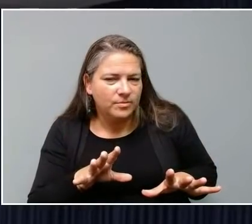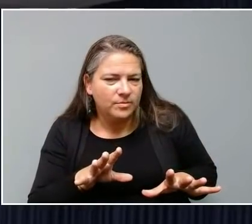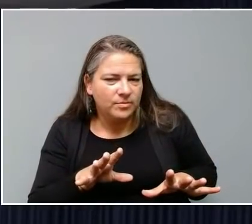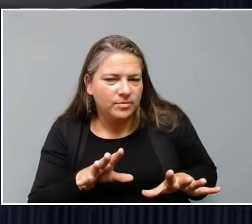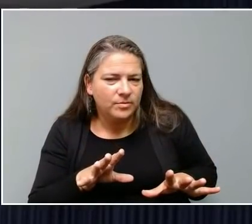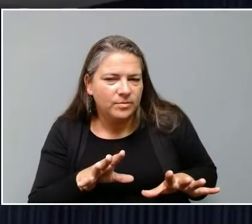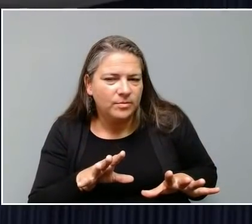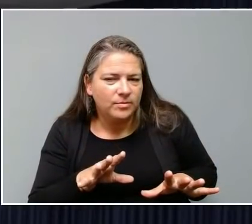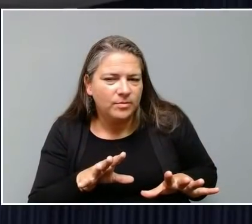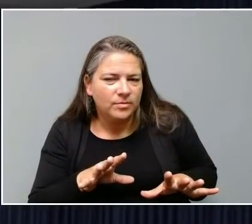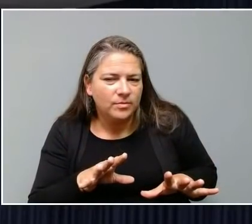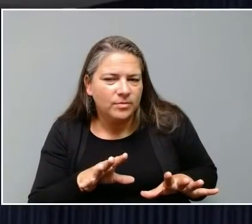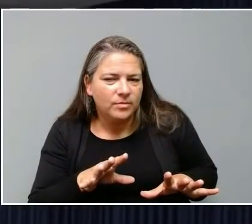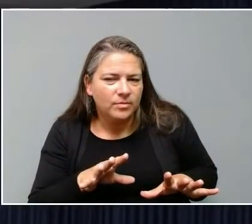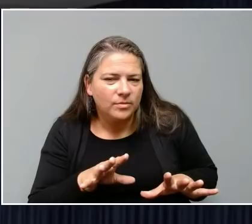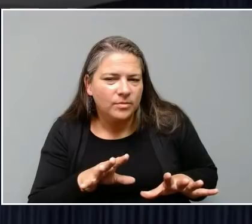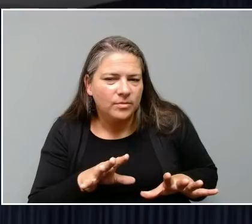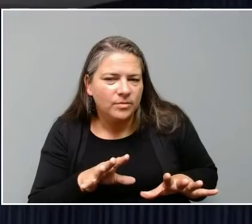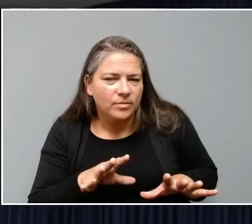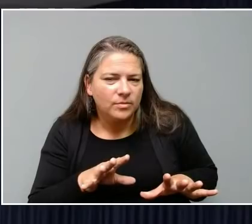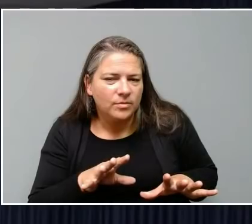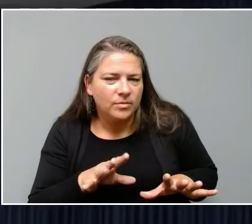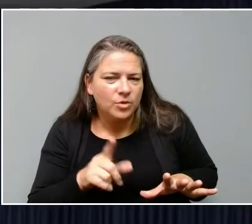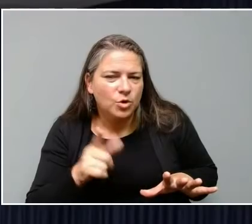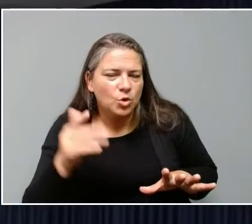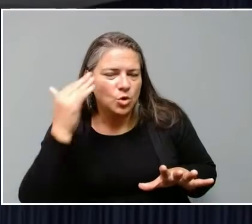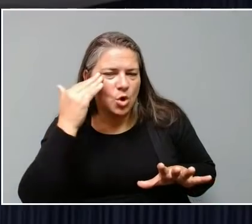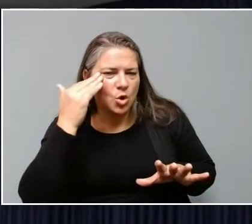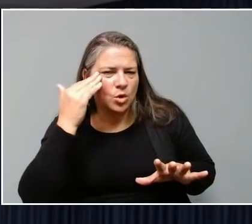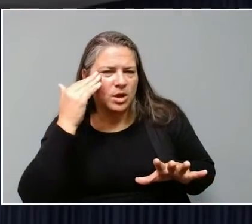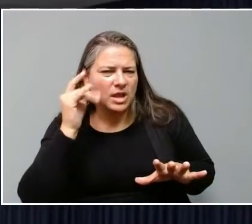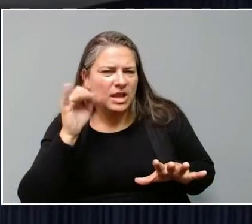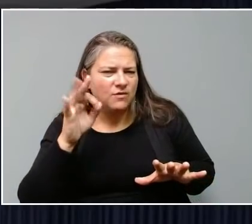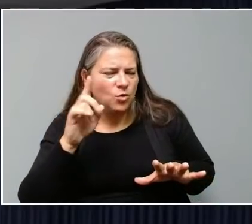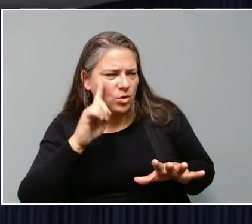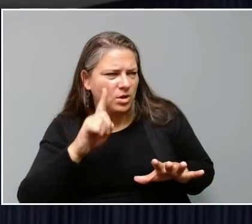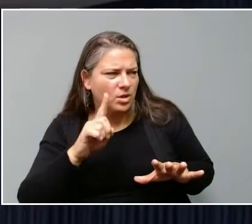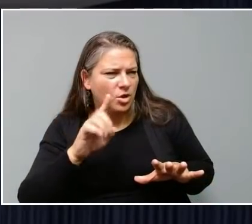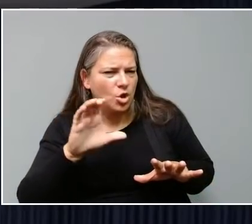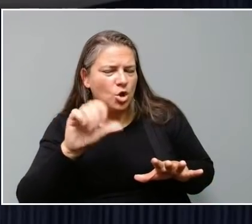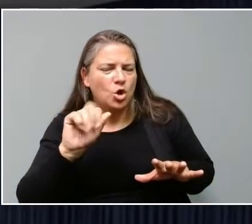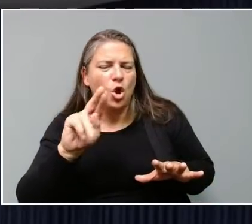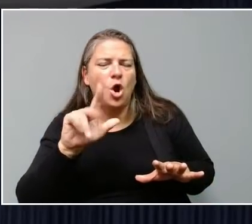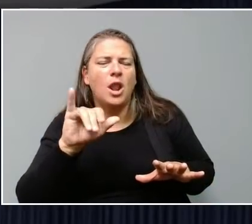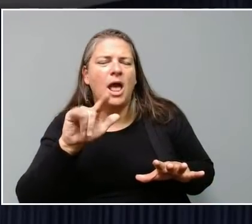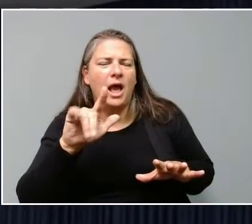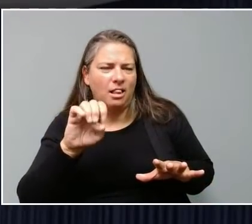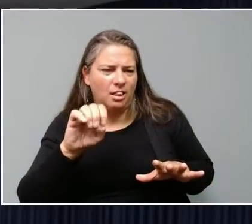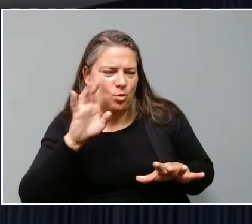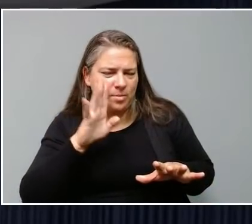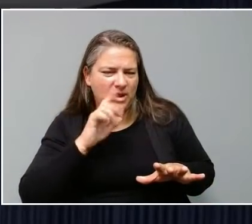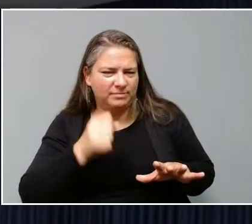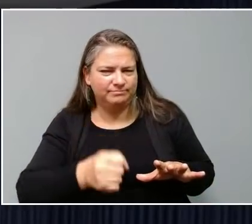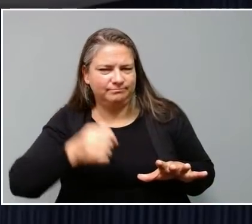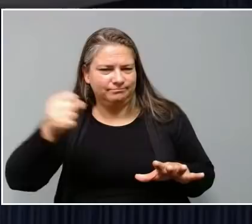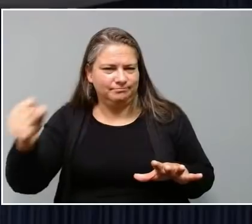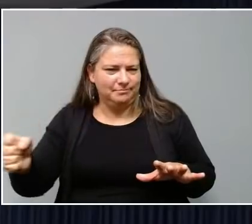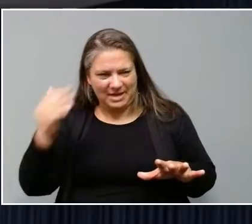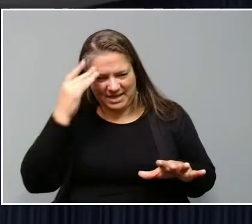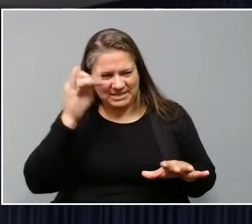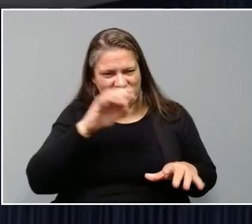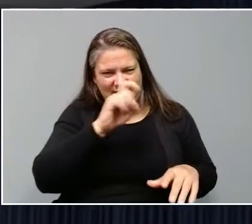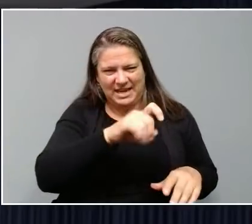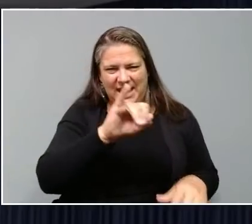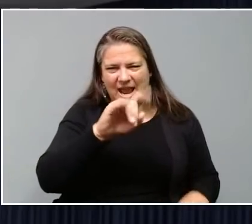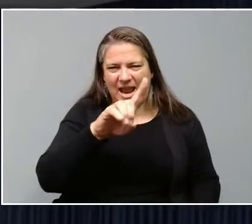get put on a back burner somewhere in Washington? I hope that Carlisle will not be put on a back burner because of IDA, because of where the